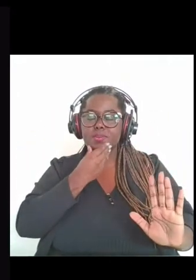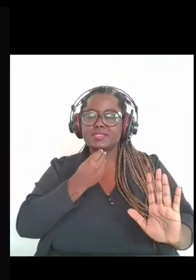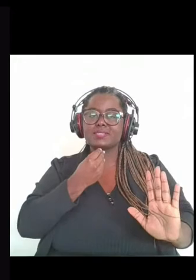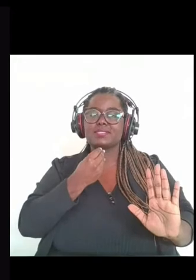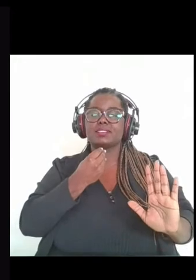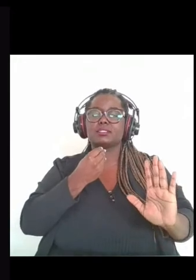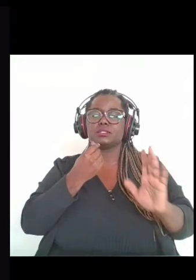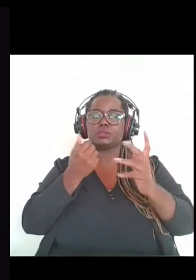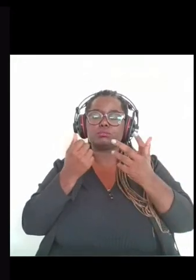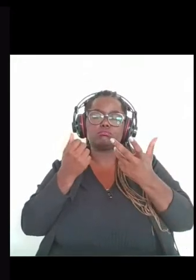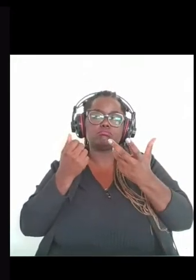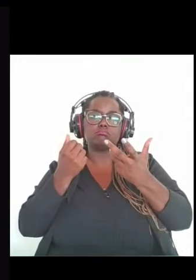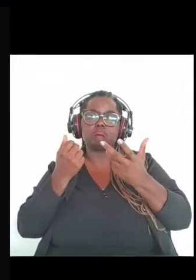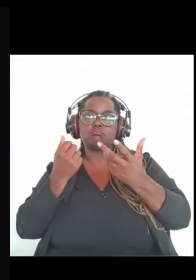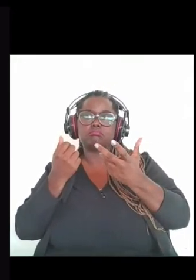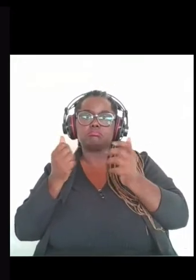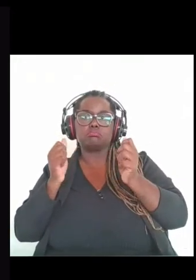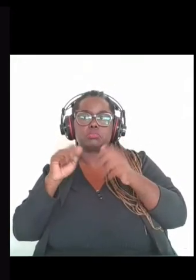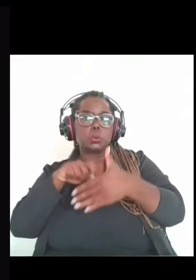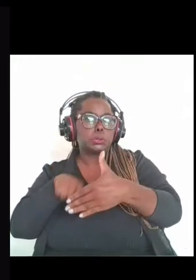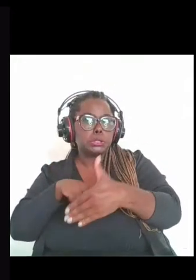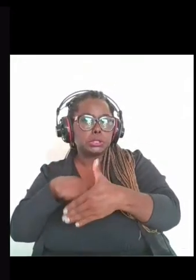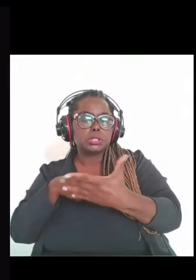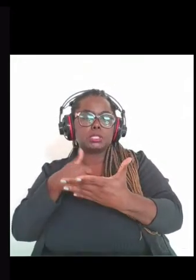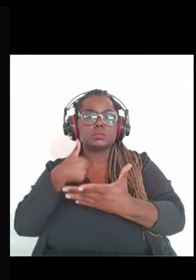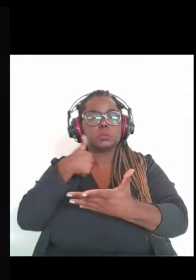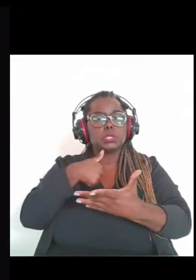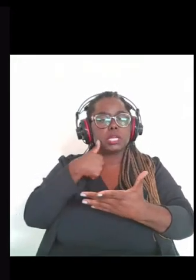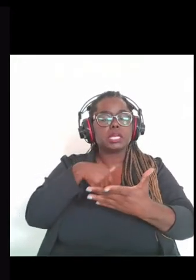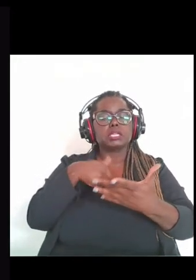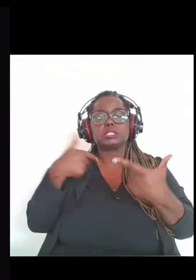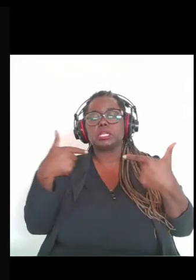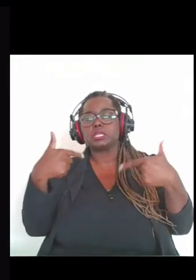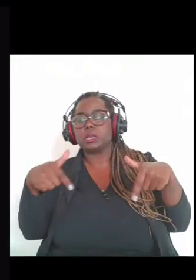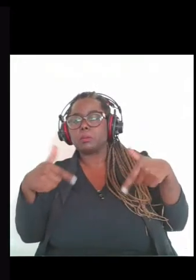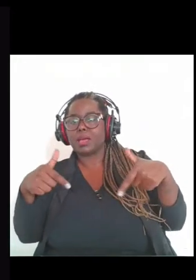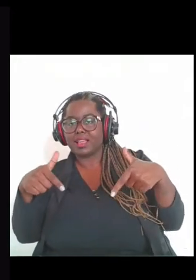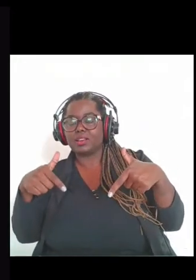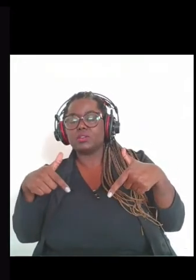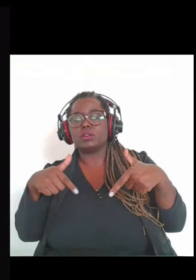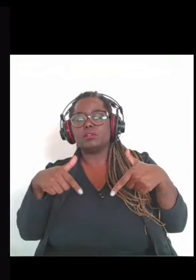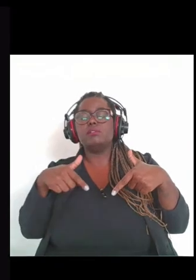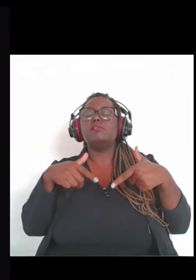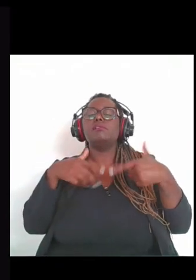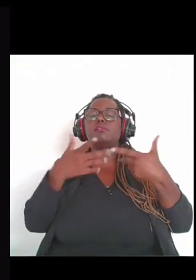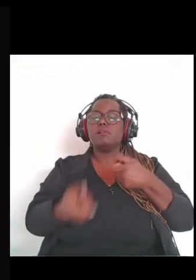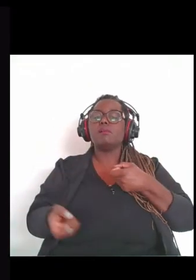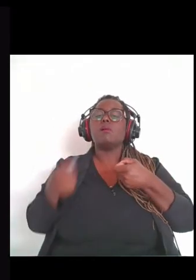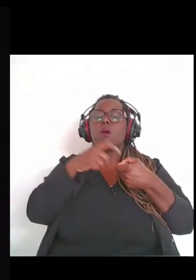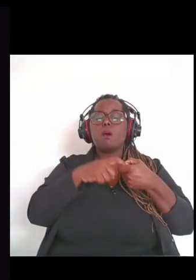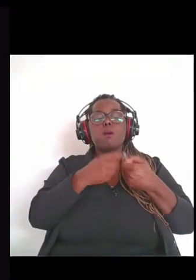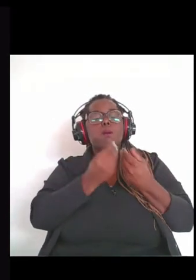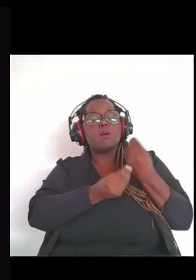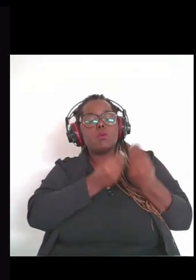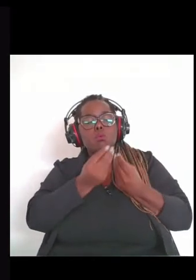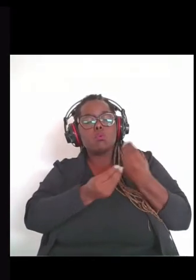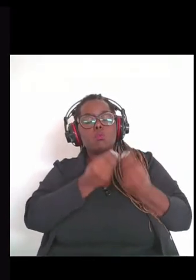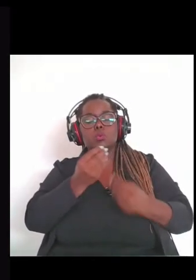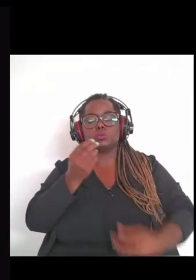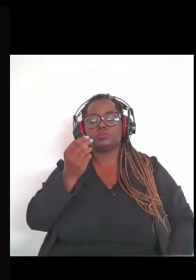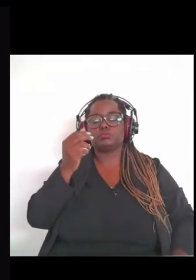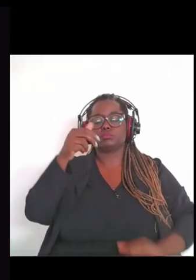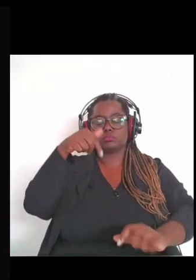work and returns to how long guy and daughter was raised and in growing up